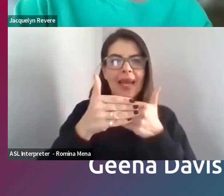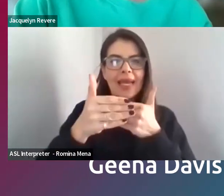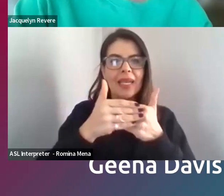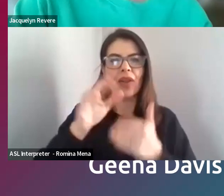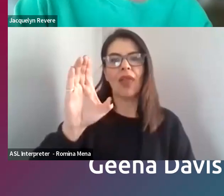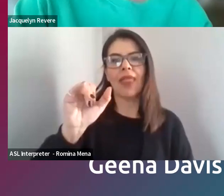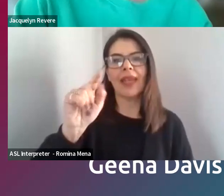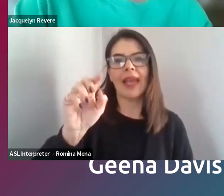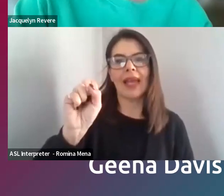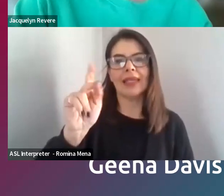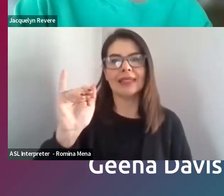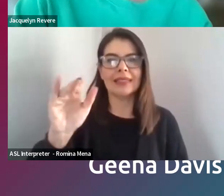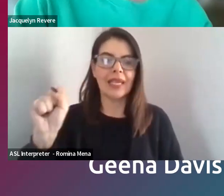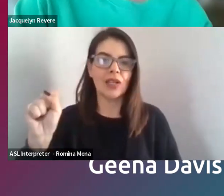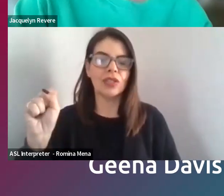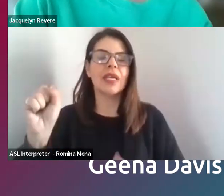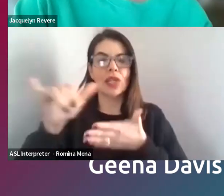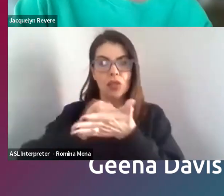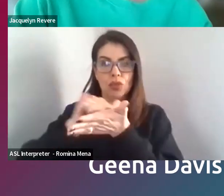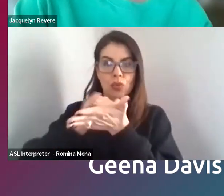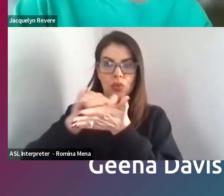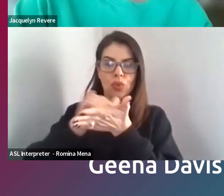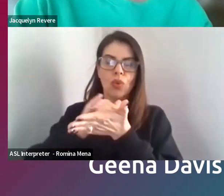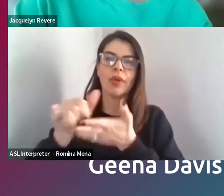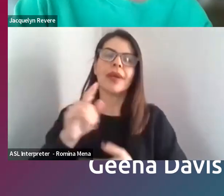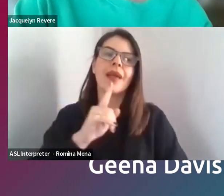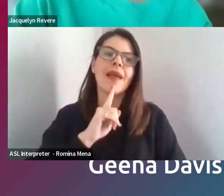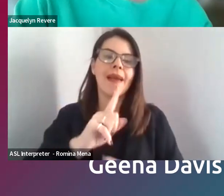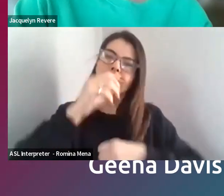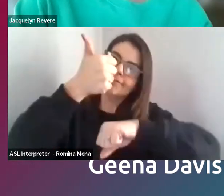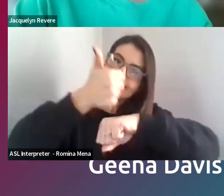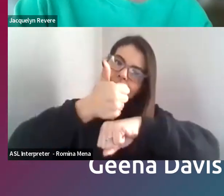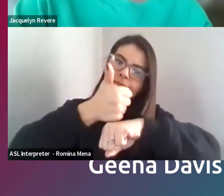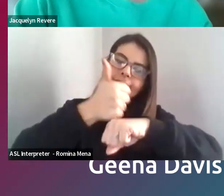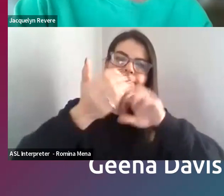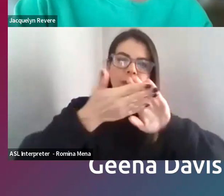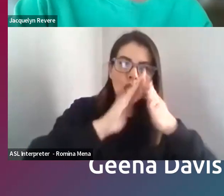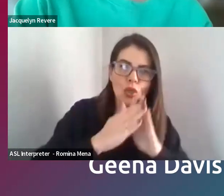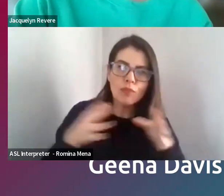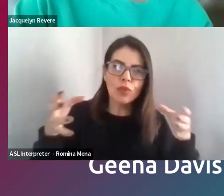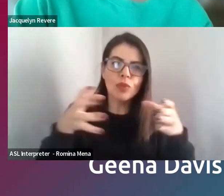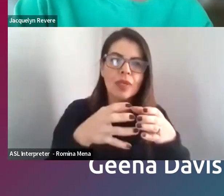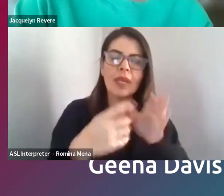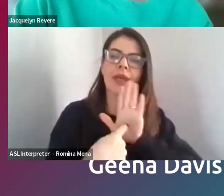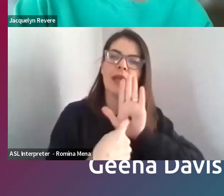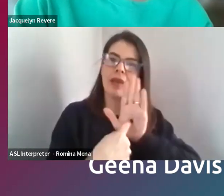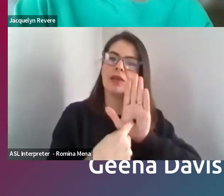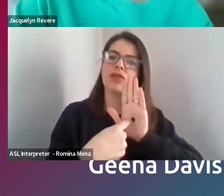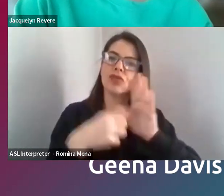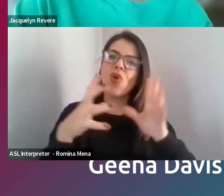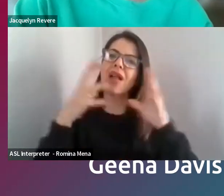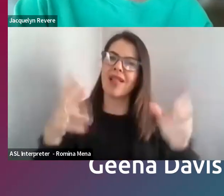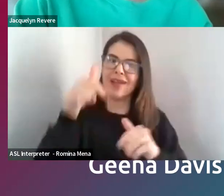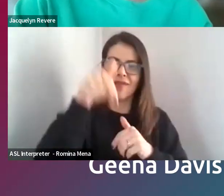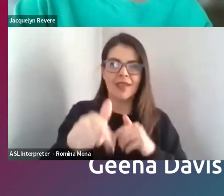in New York and build community and show much of this